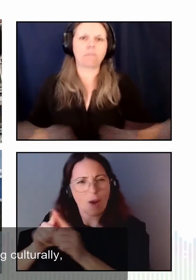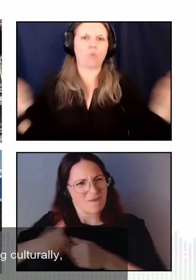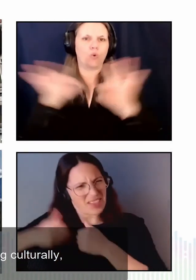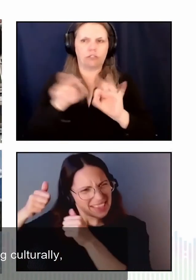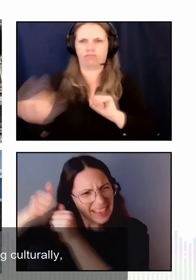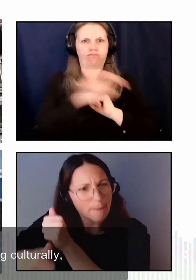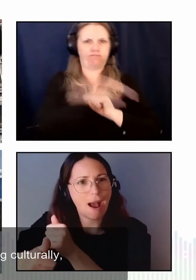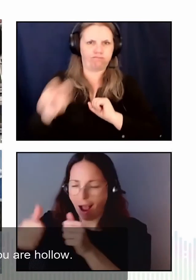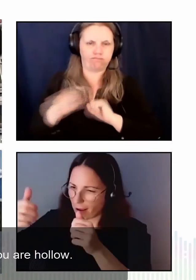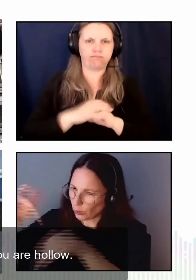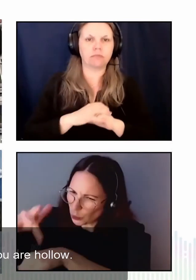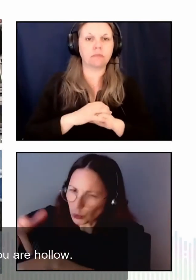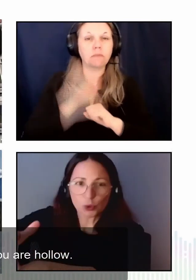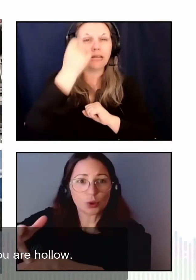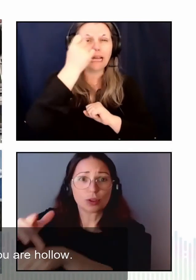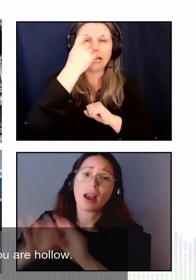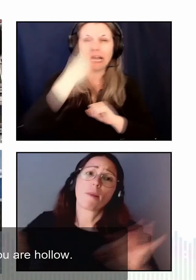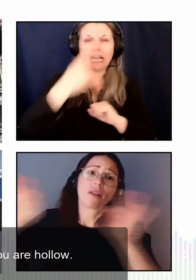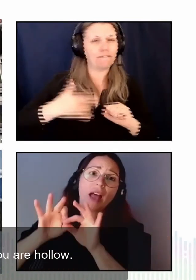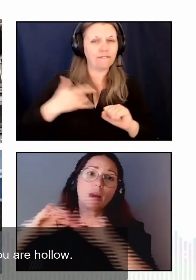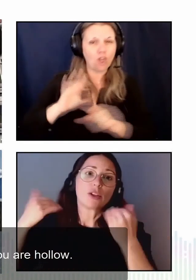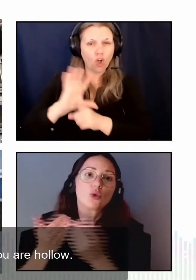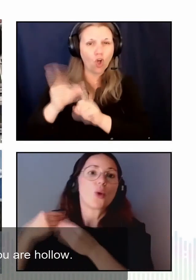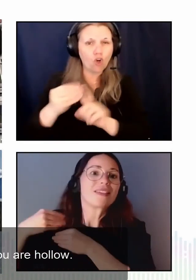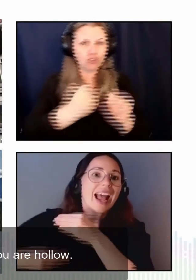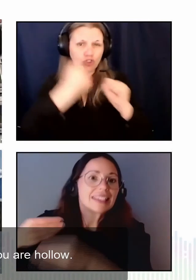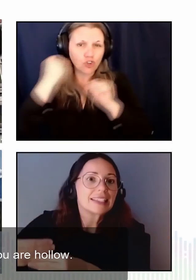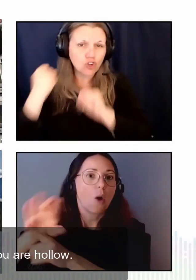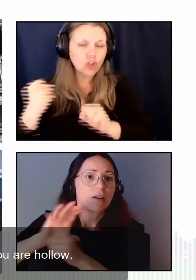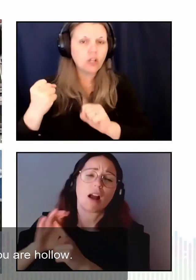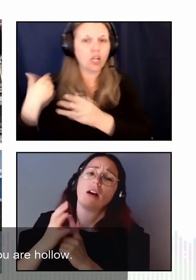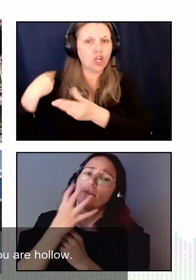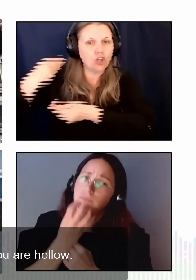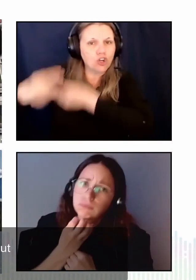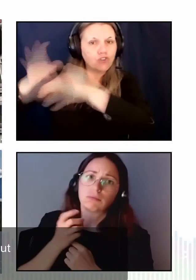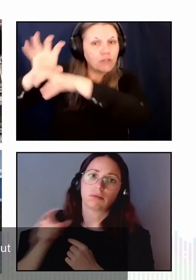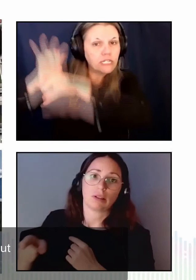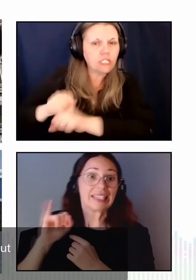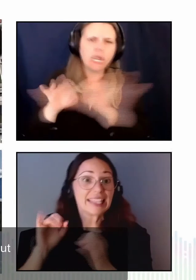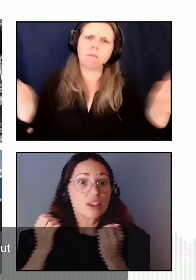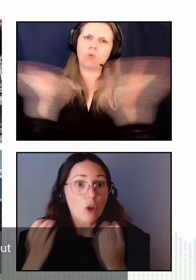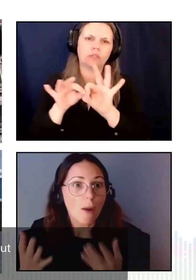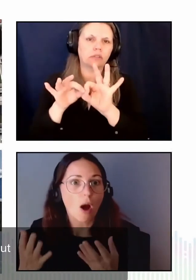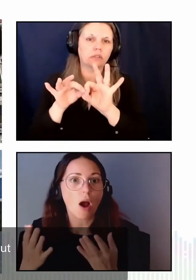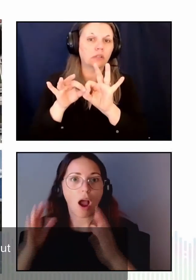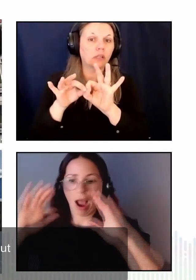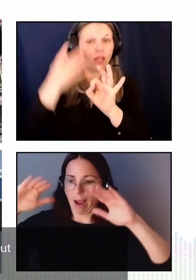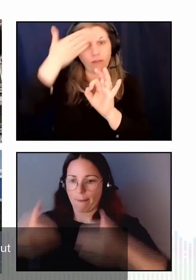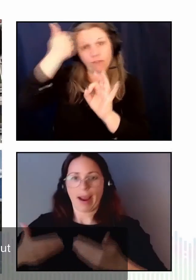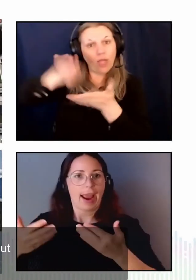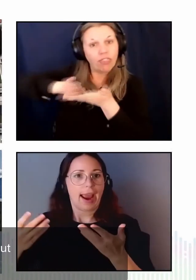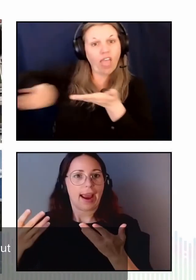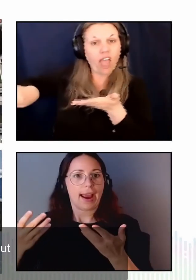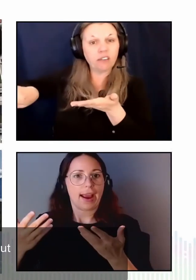culturally, traditionally is so important. Without that, you are hollow. You can gain all kinds of